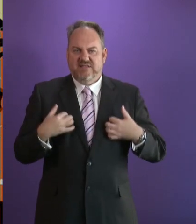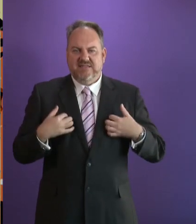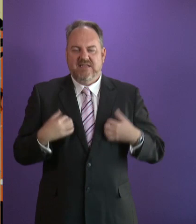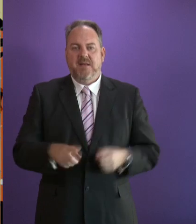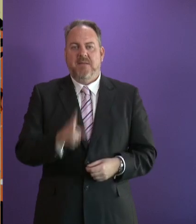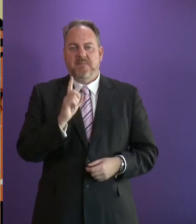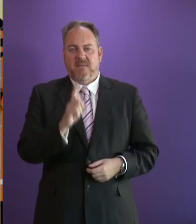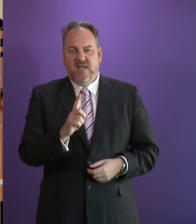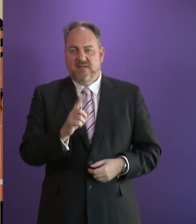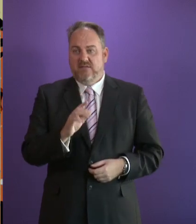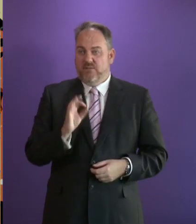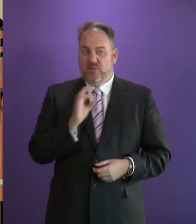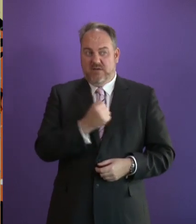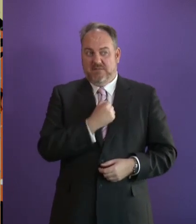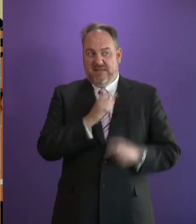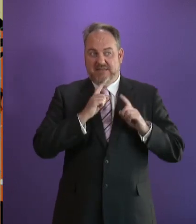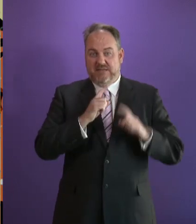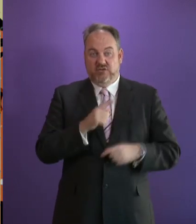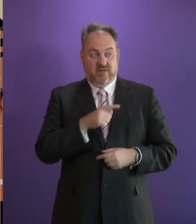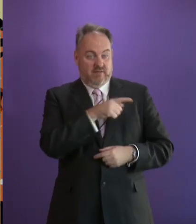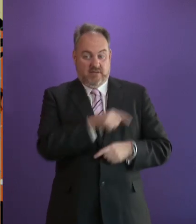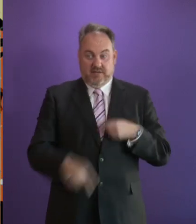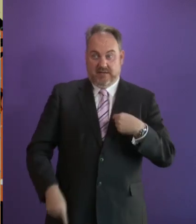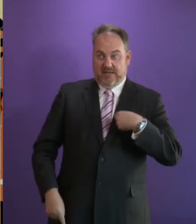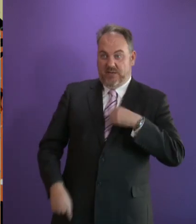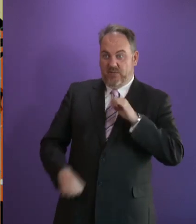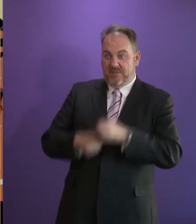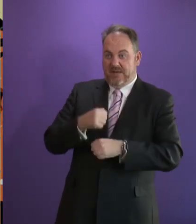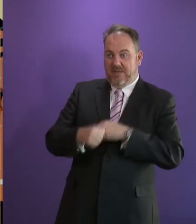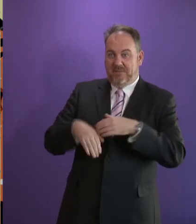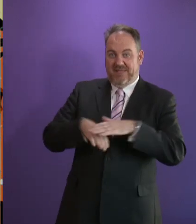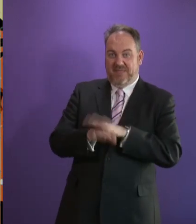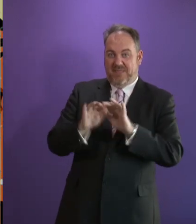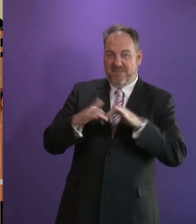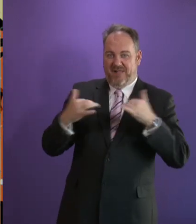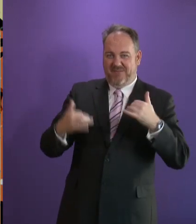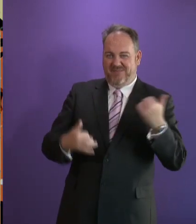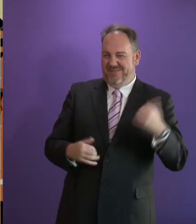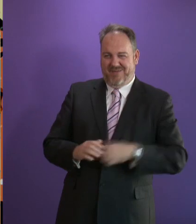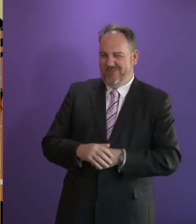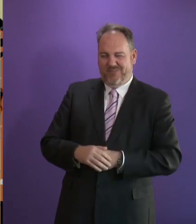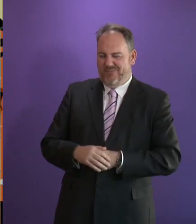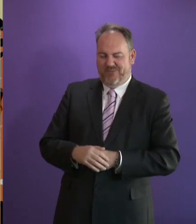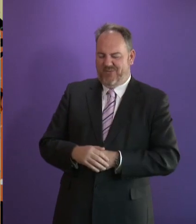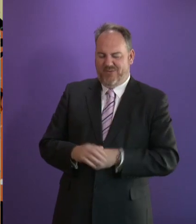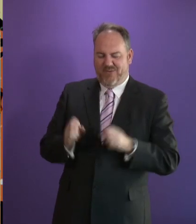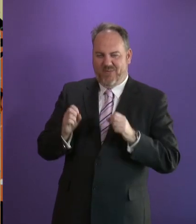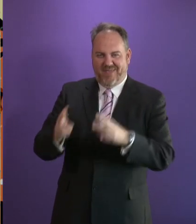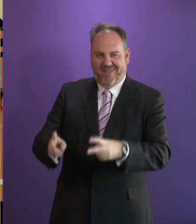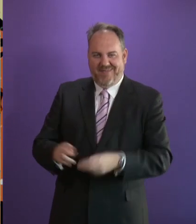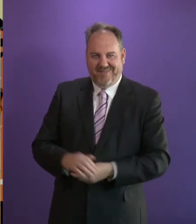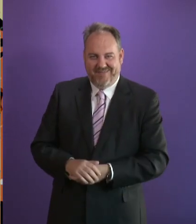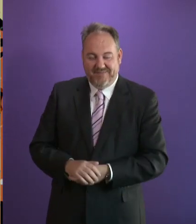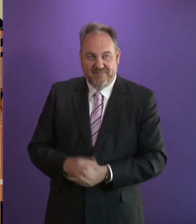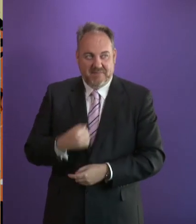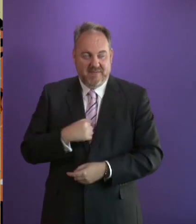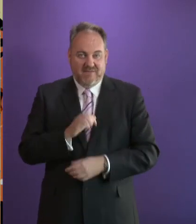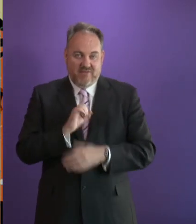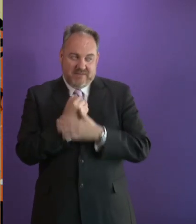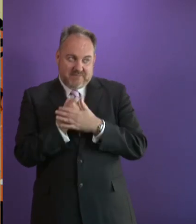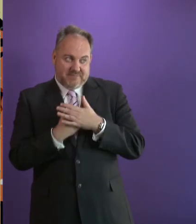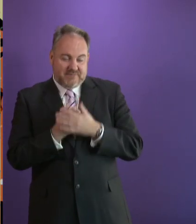if you'd said to one of my teachers, one day you'll find yourself in the Scottish Parliament, no, really wouldn't have said boo to a goose. When I first